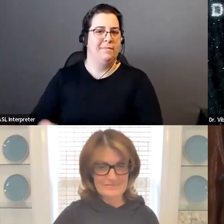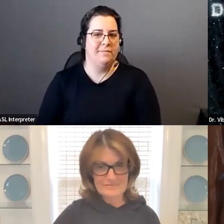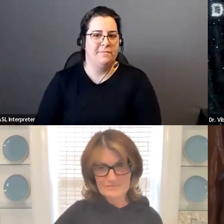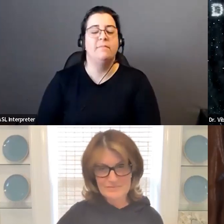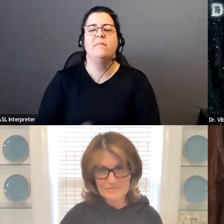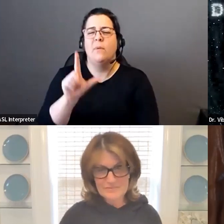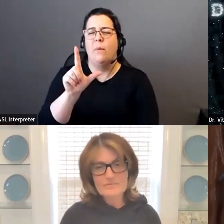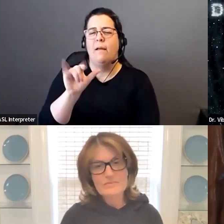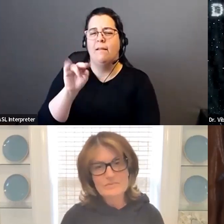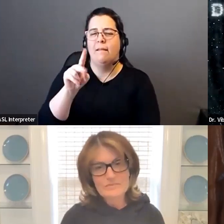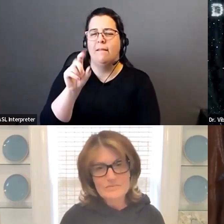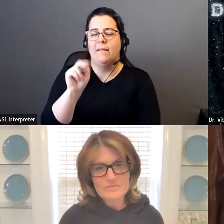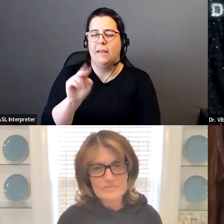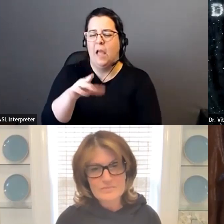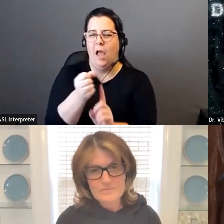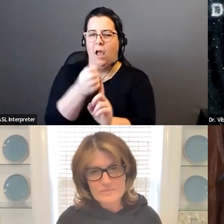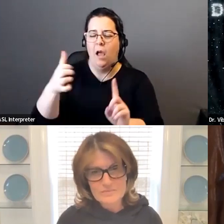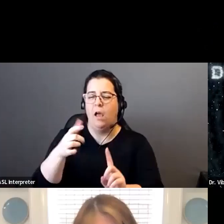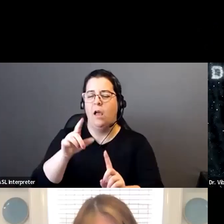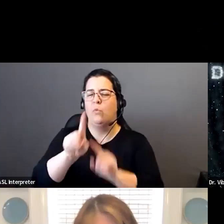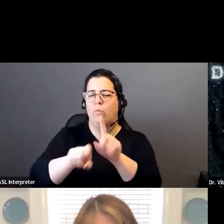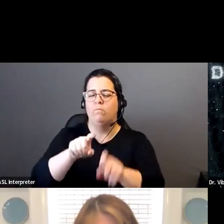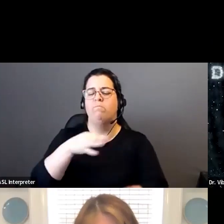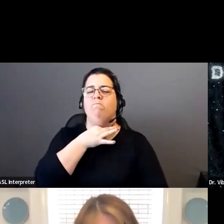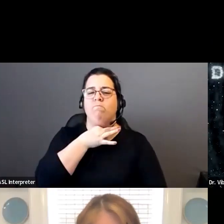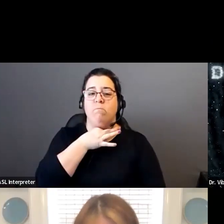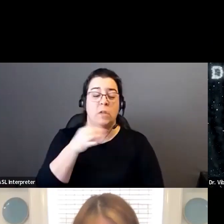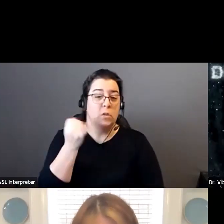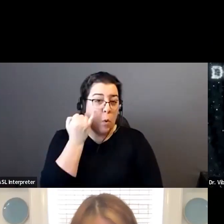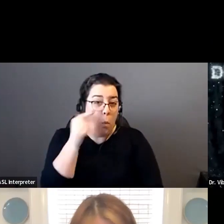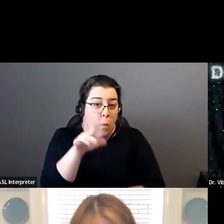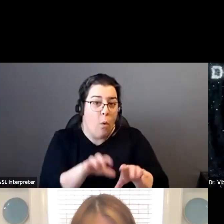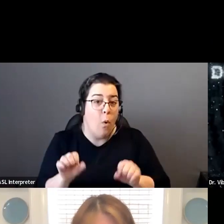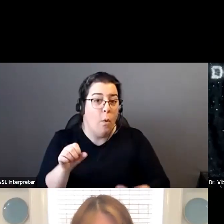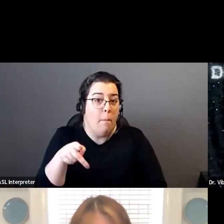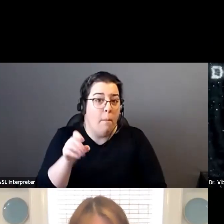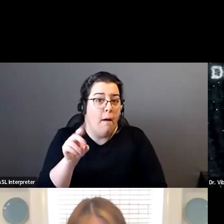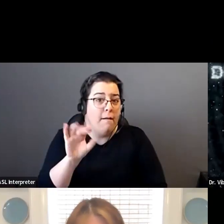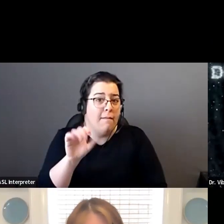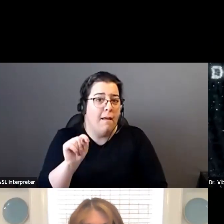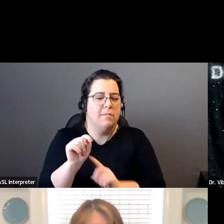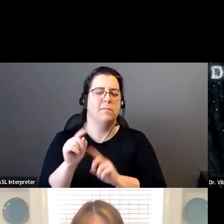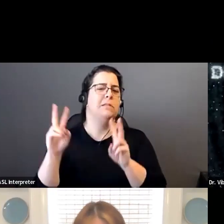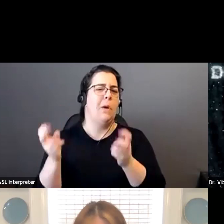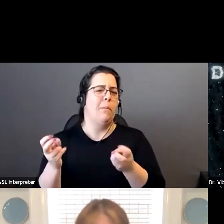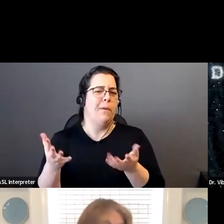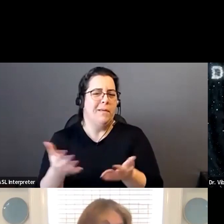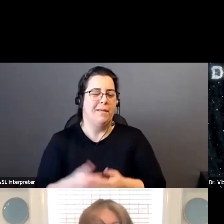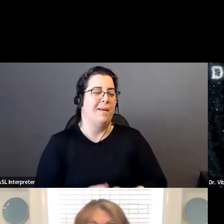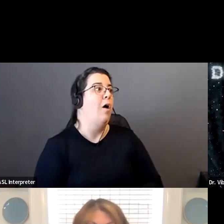going to be doing a podcast, do you know what topic you'd be doing it on? Absolutely. Go ahead. Are you comfortable to